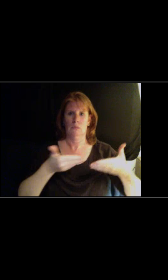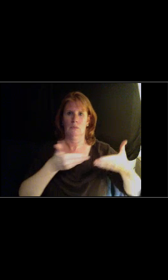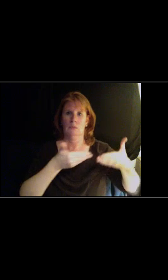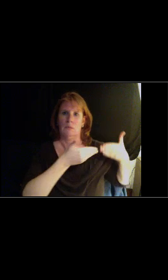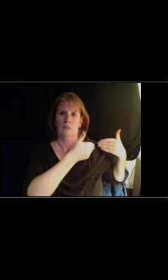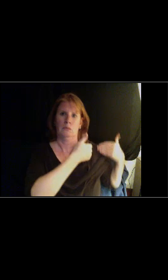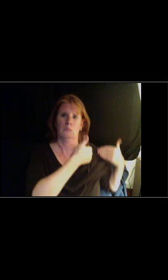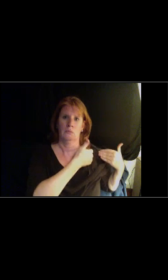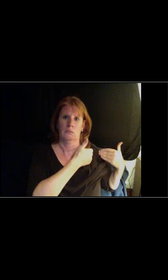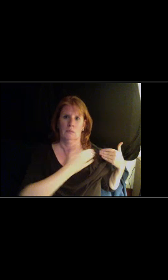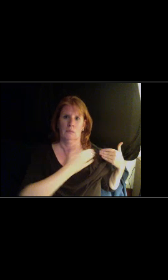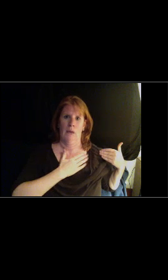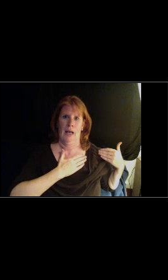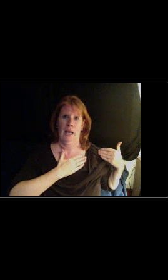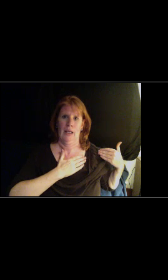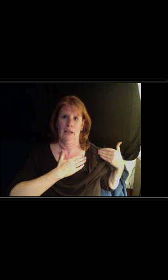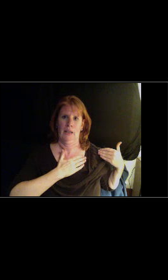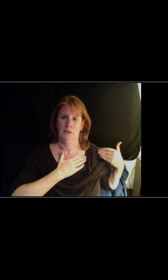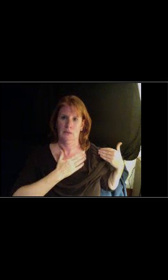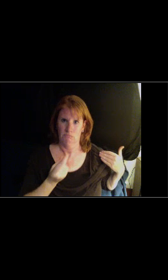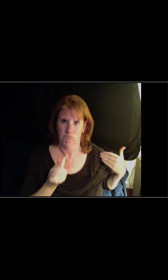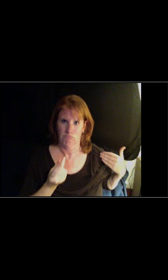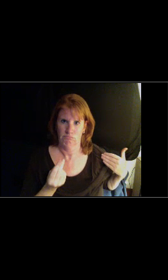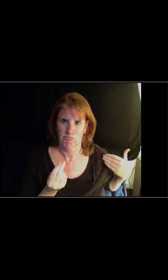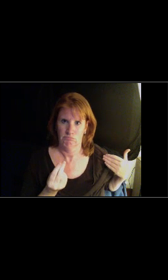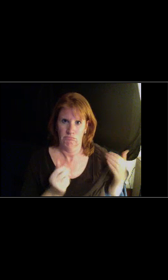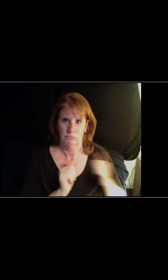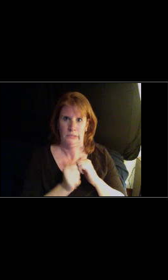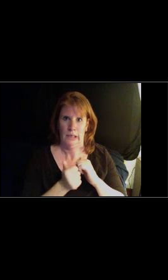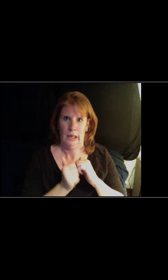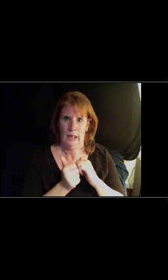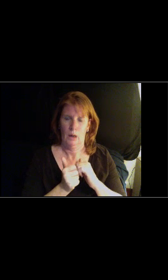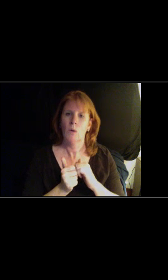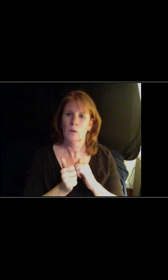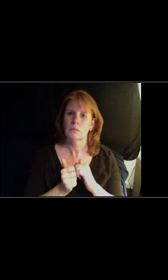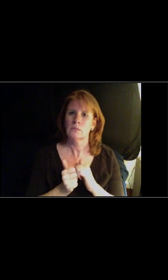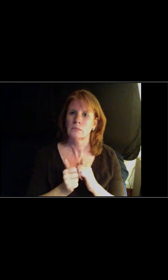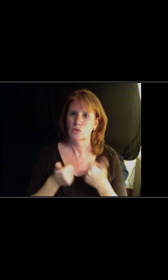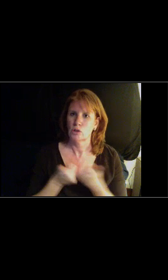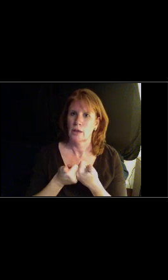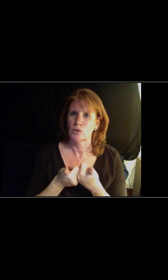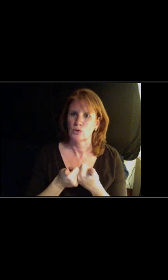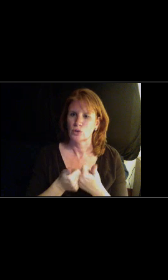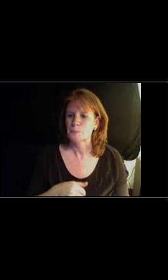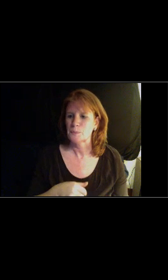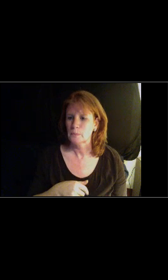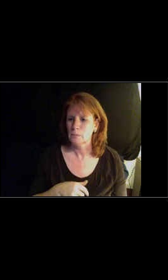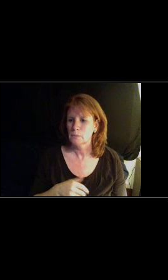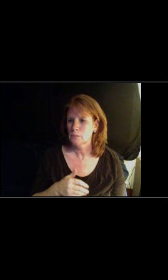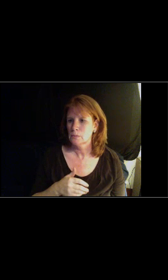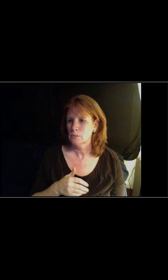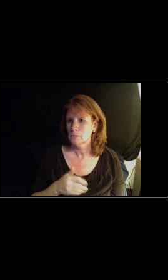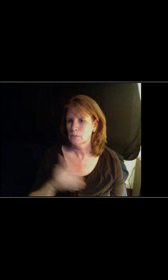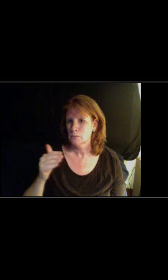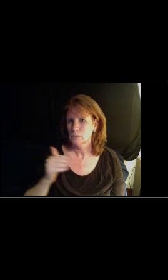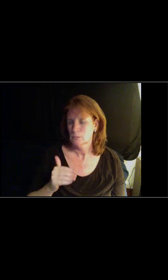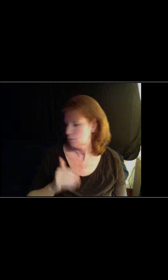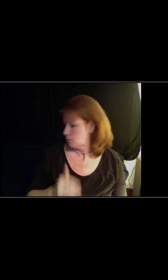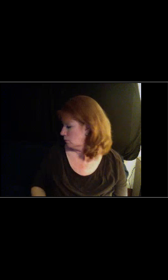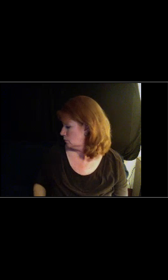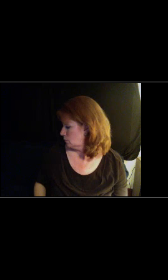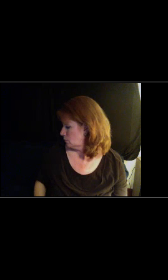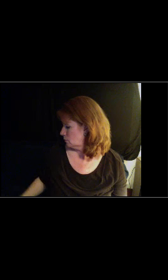environments or arenas that we go into, maybe the legal or mental health or medical. How do we take on those values, or at least be aware of those values, and